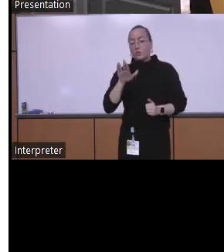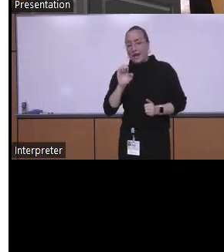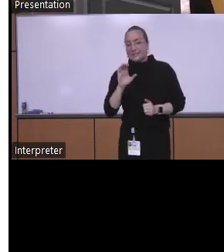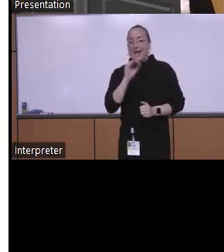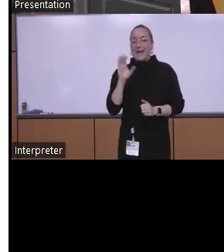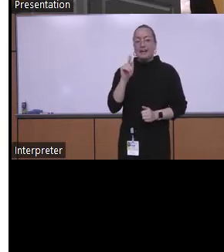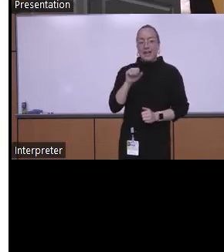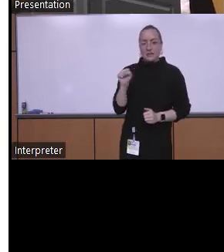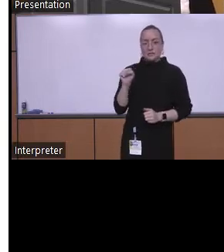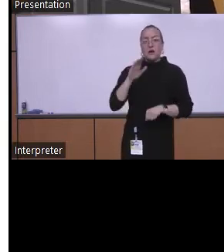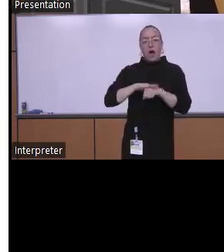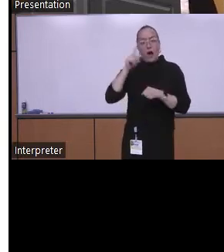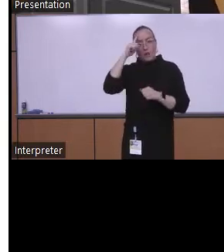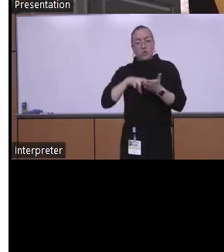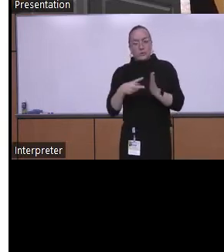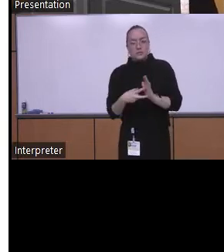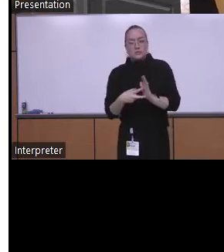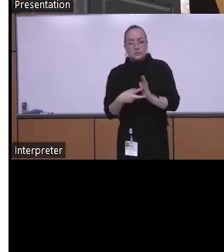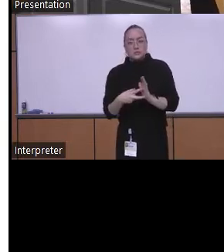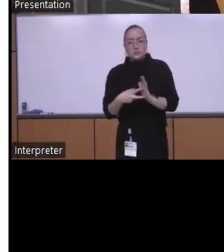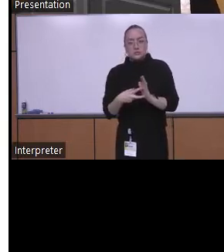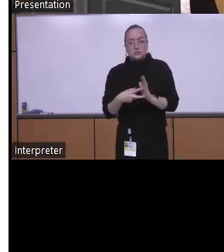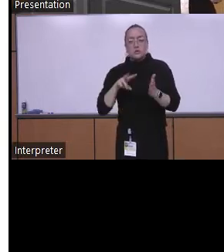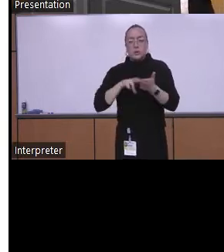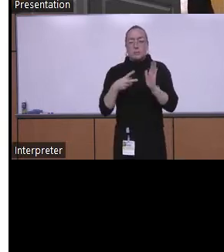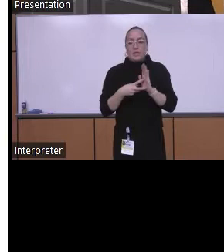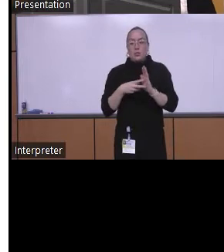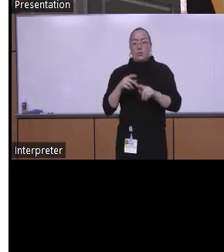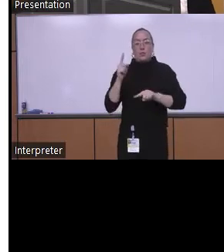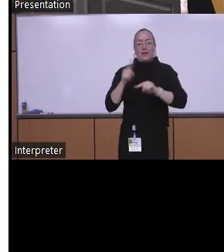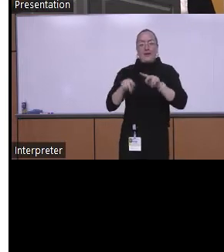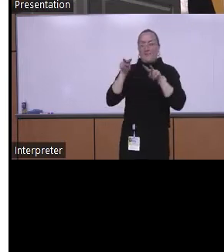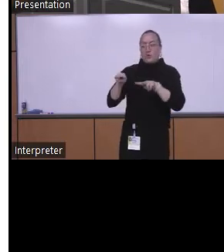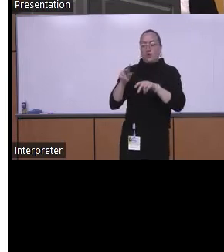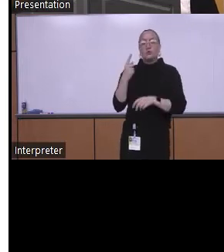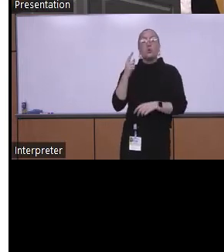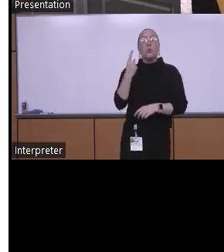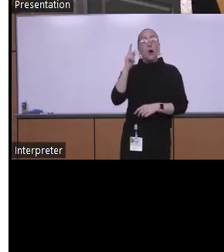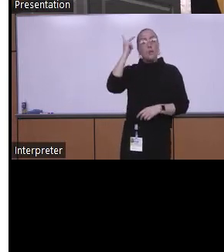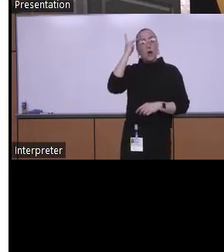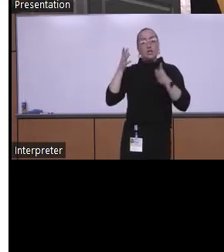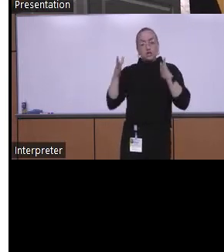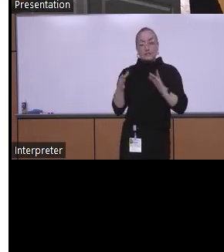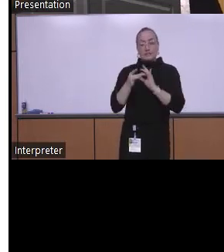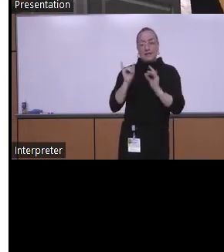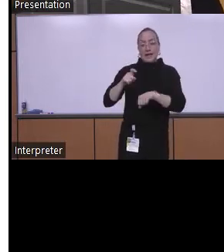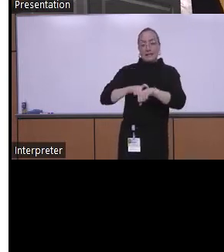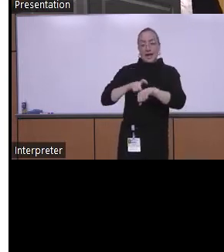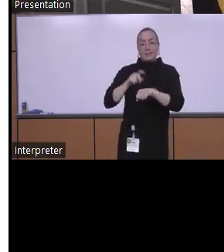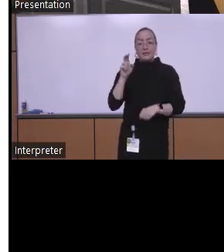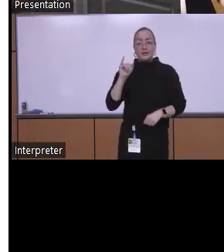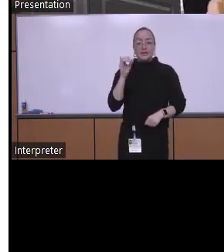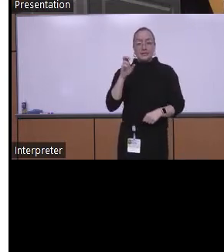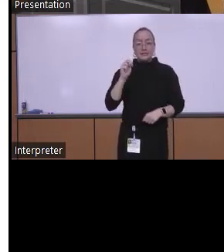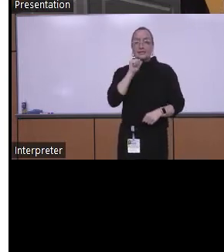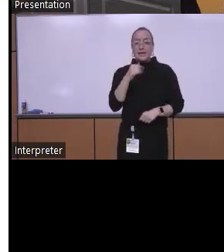on purpose to make Nixon essentially not be able to veto it, because as one politician said at the time, even Nixon doesn't like child